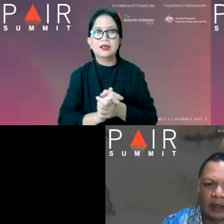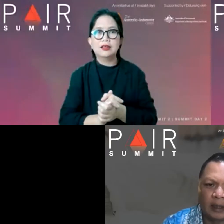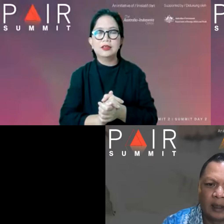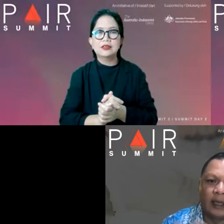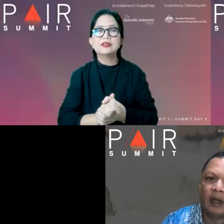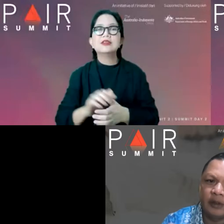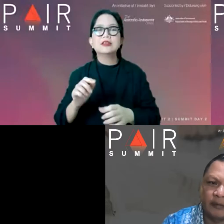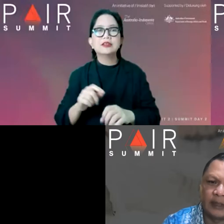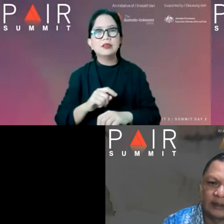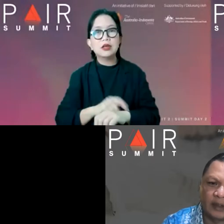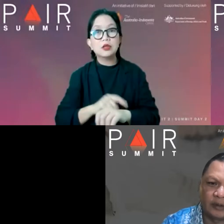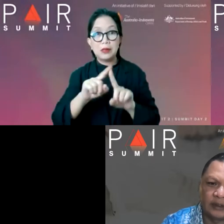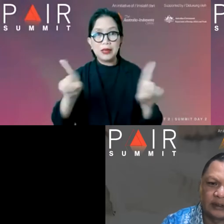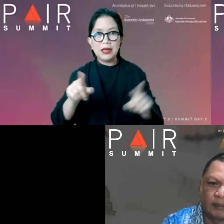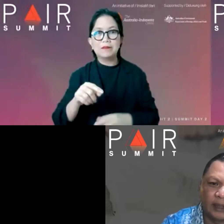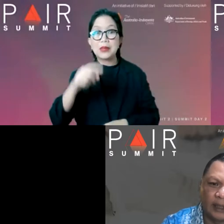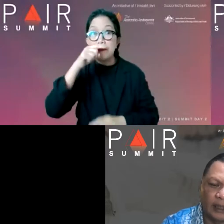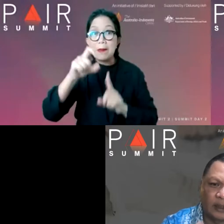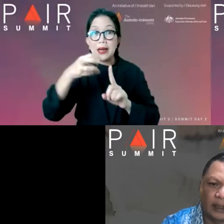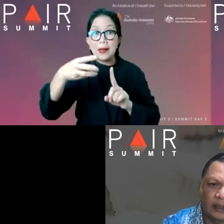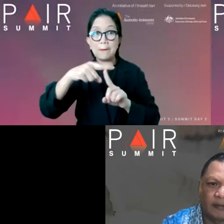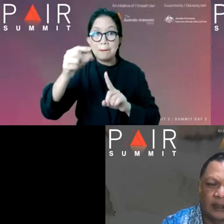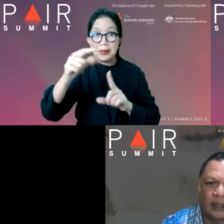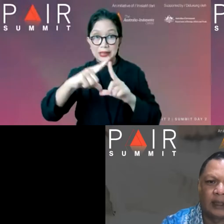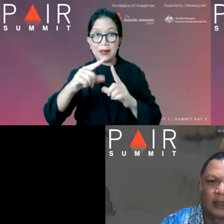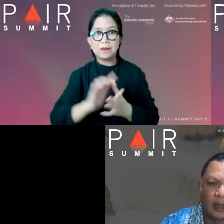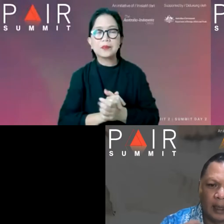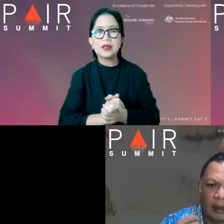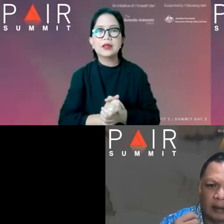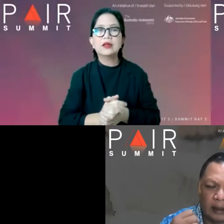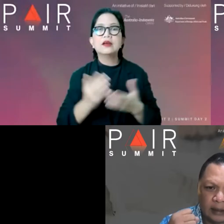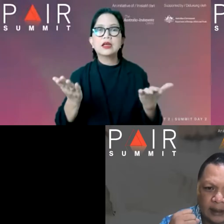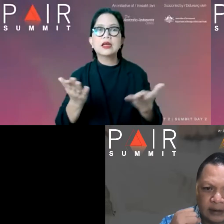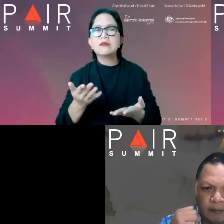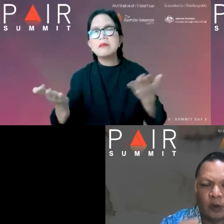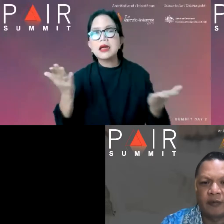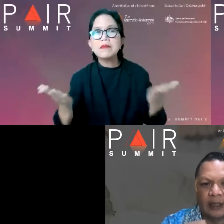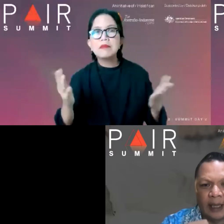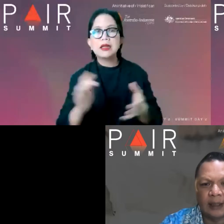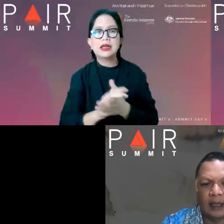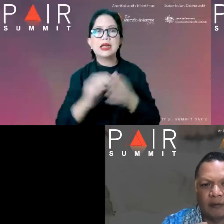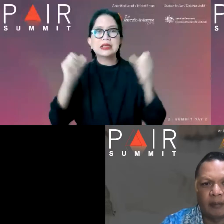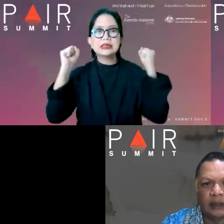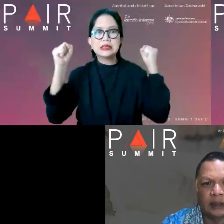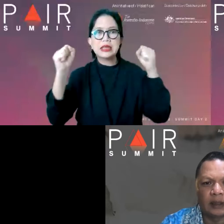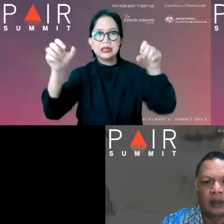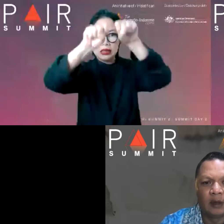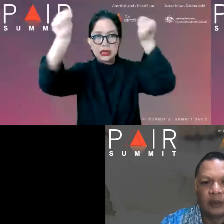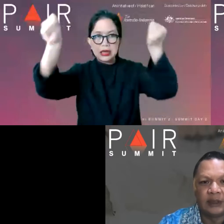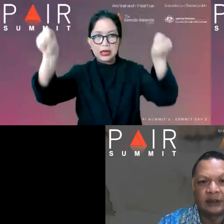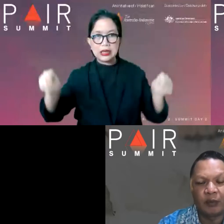looking at the health of this ecosystem, the interconnectivity, and in a sense, the flow of the data and